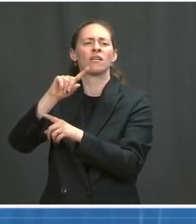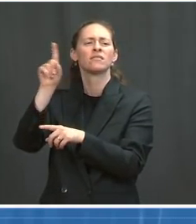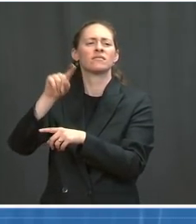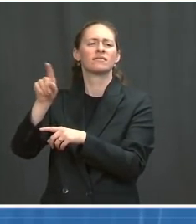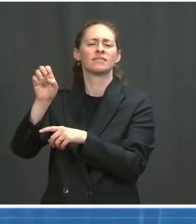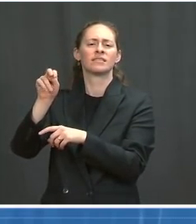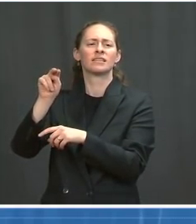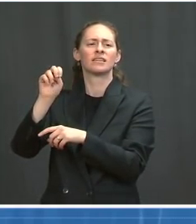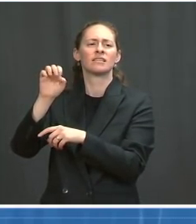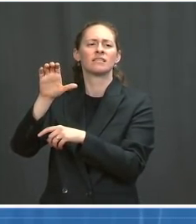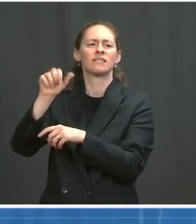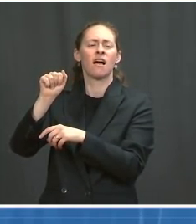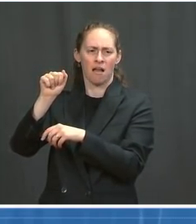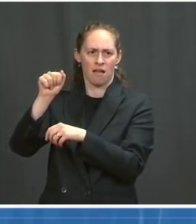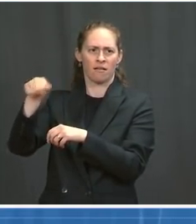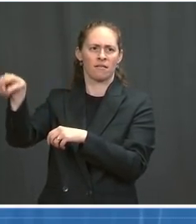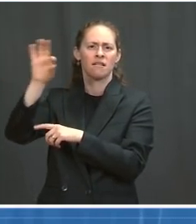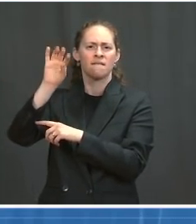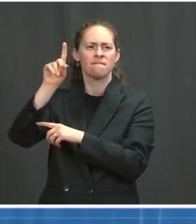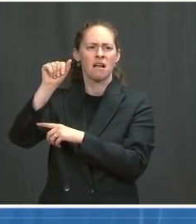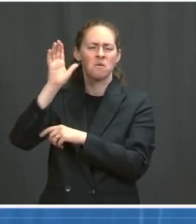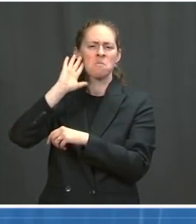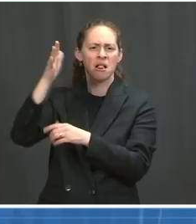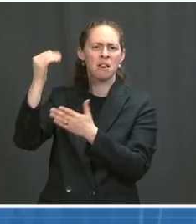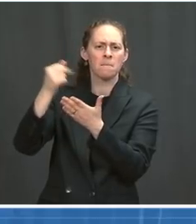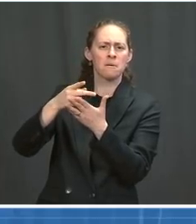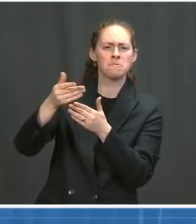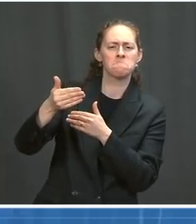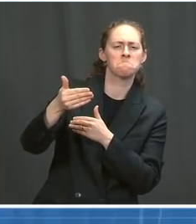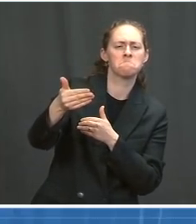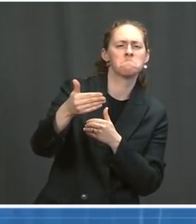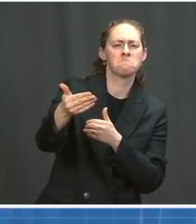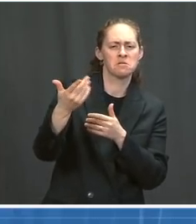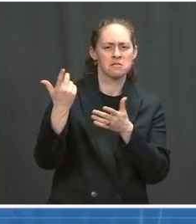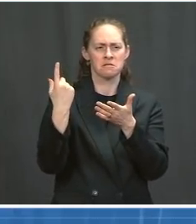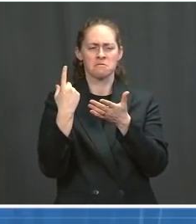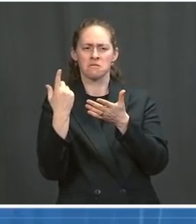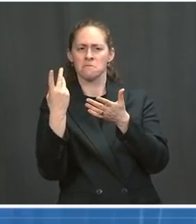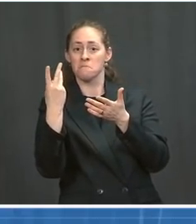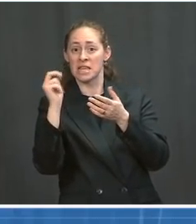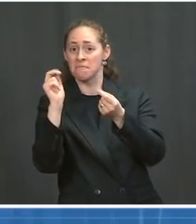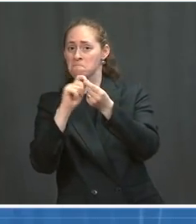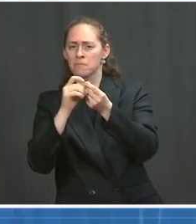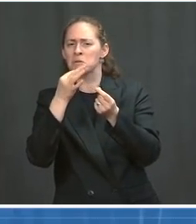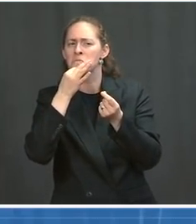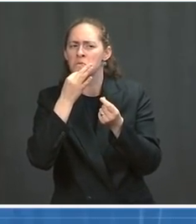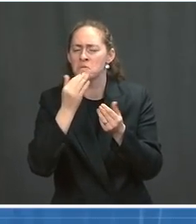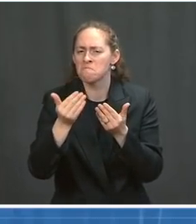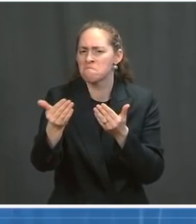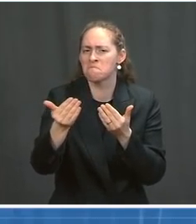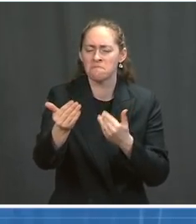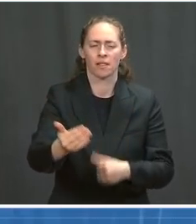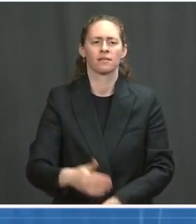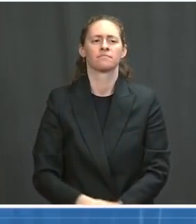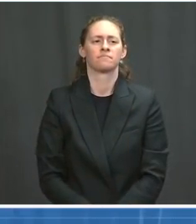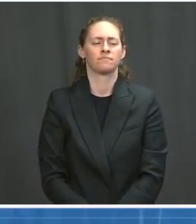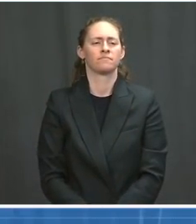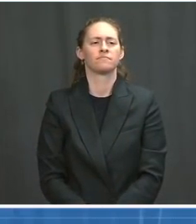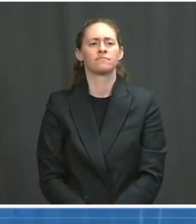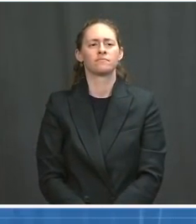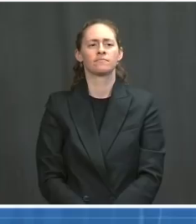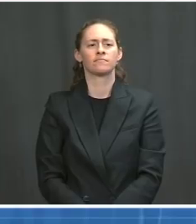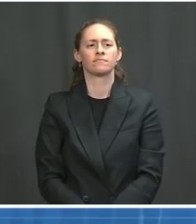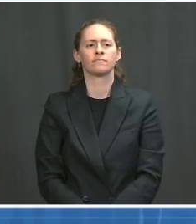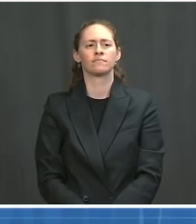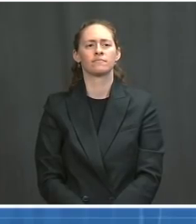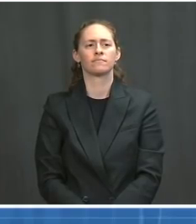weeks, all pending FDA concurrence. And as those doses become available, the specific plans as to where they go